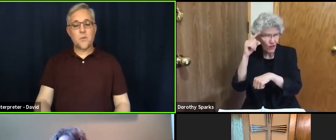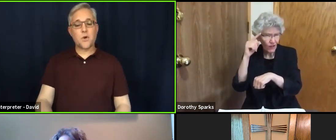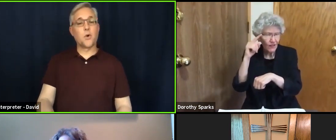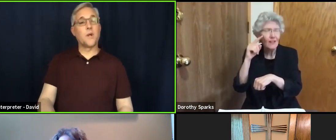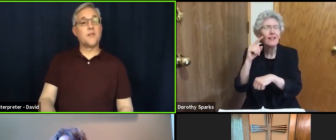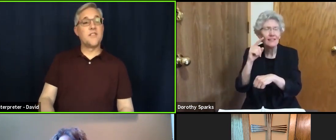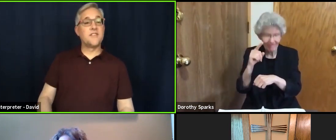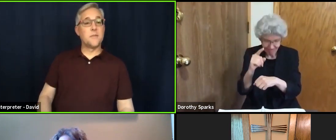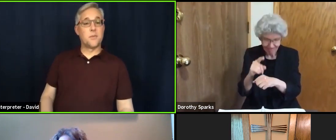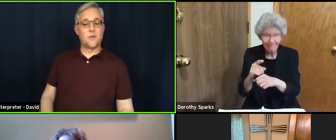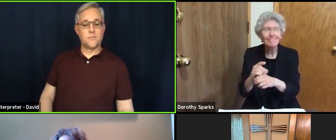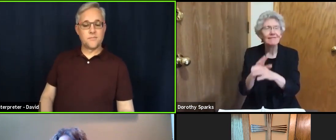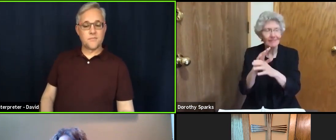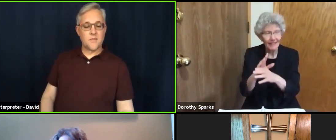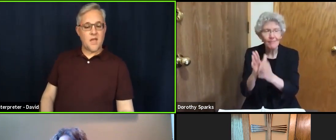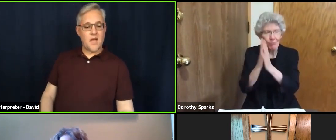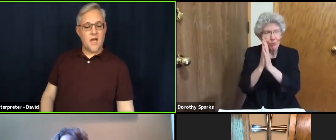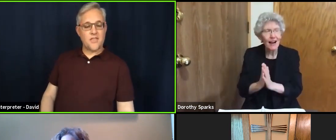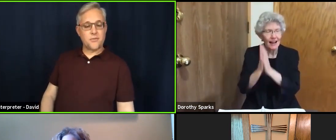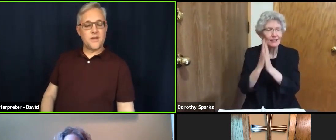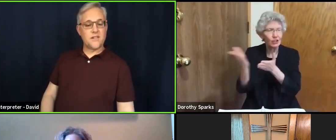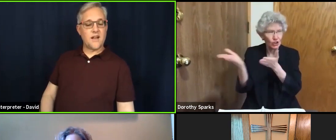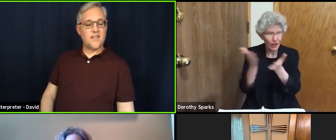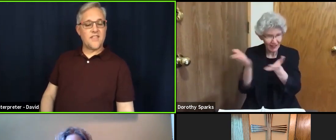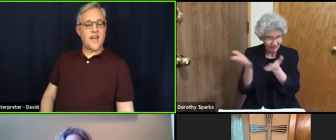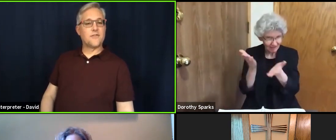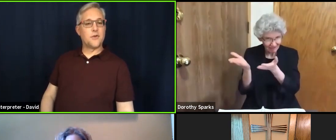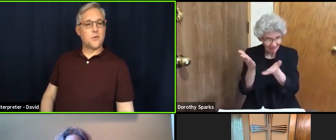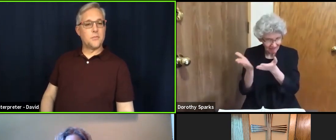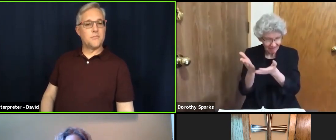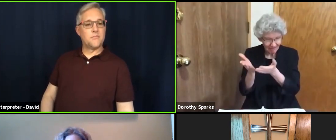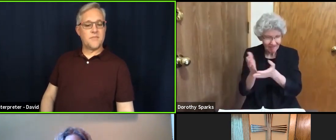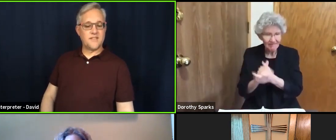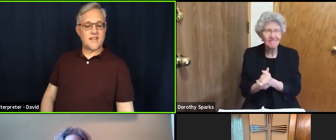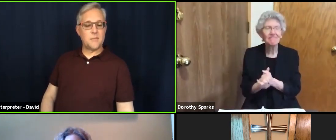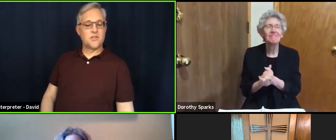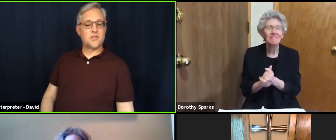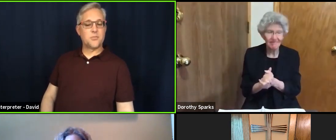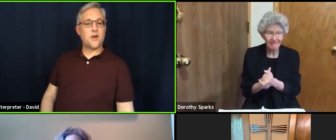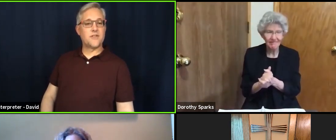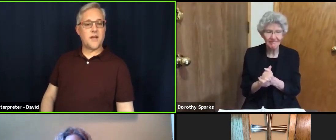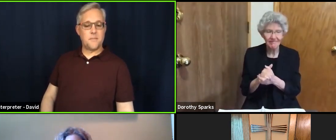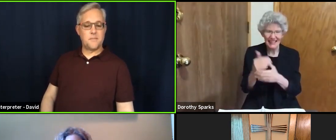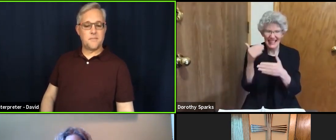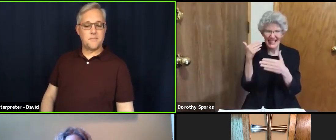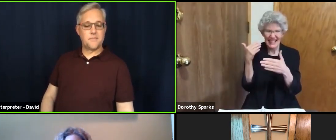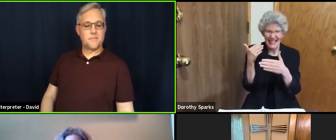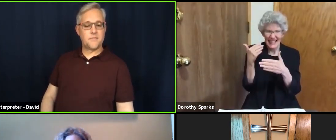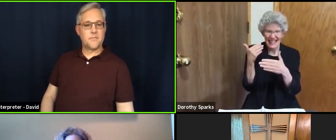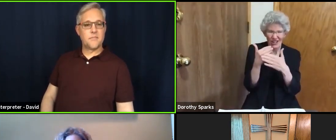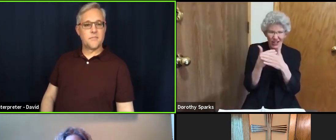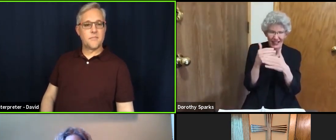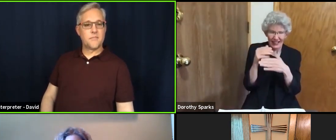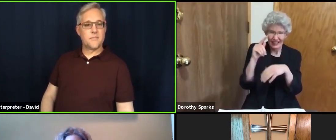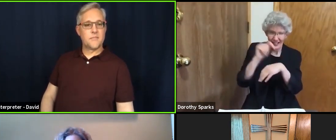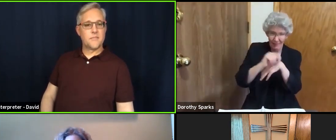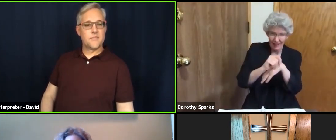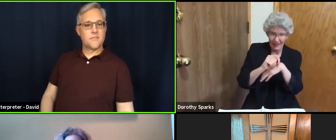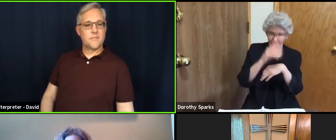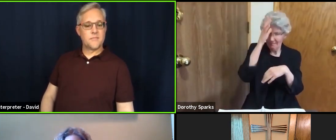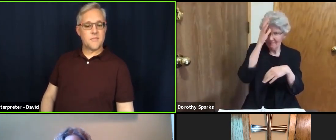Peter and John were going to the temple at 3 o'clock in the afternoon, the established prayer time.